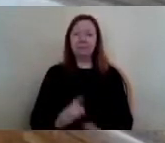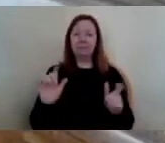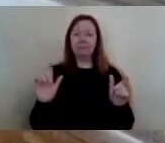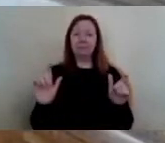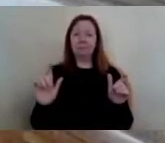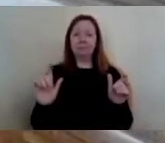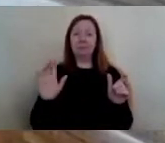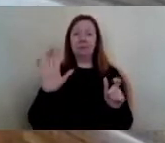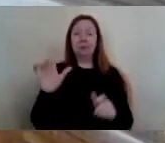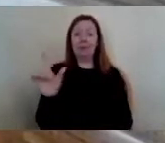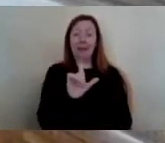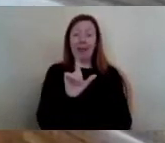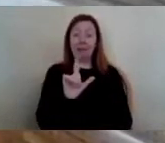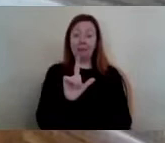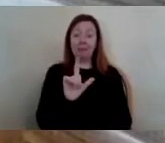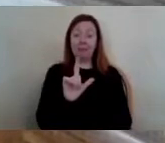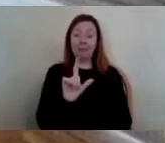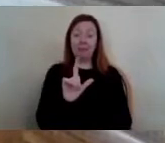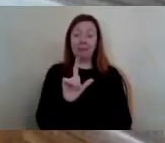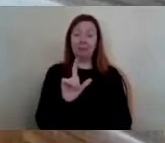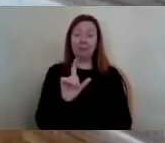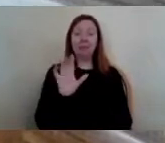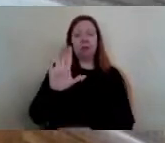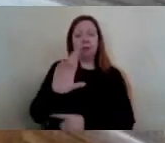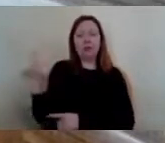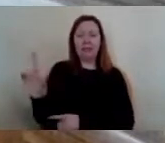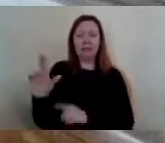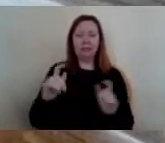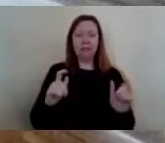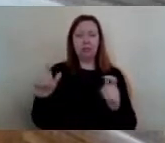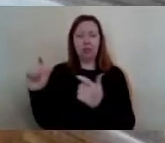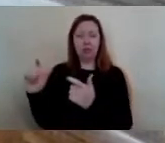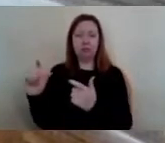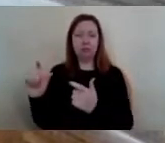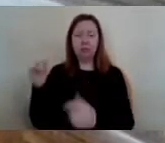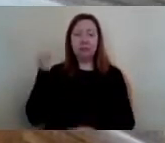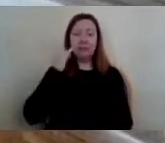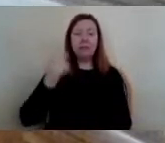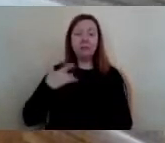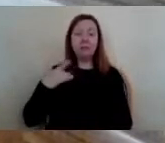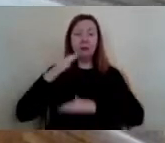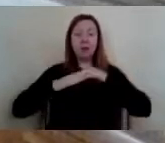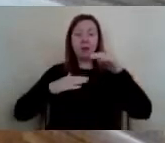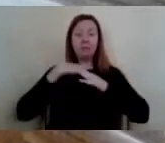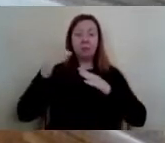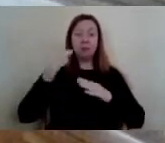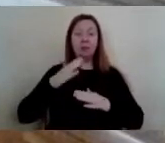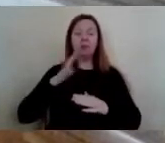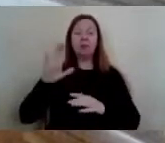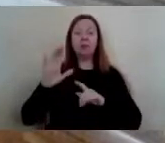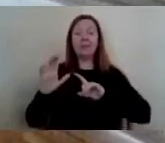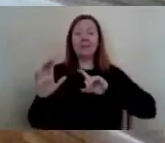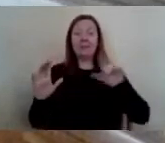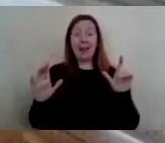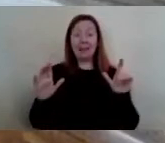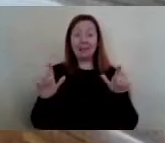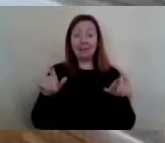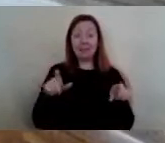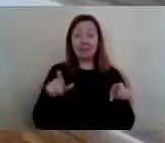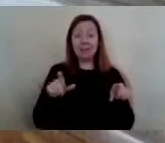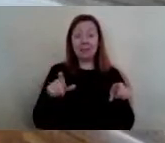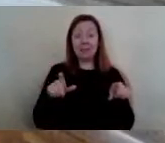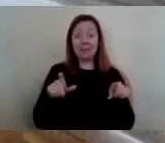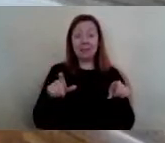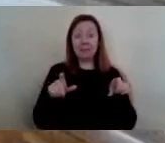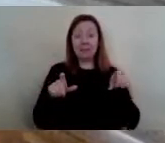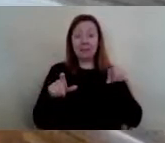over your left, or my left, your right. We're gonna turn. If you're feeling comfortable, I'm gonna take my left knee. I'm gonna reach it